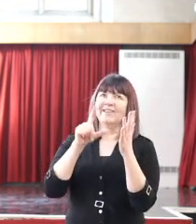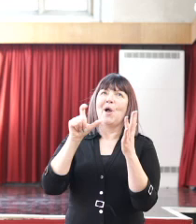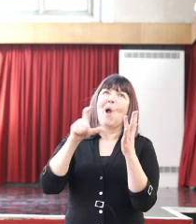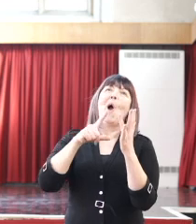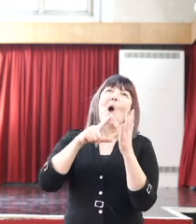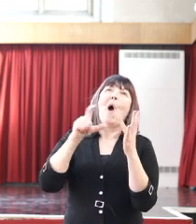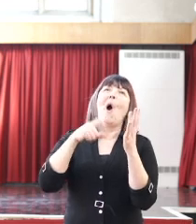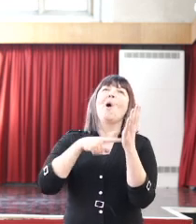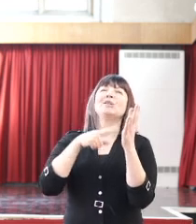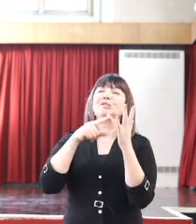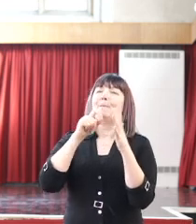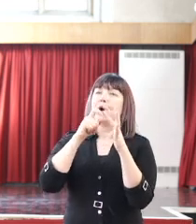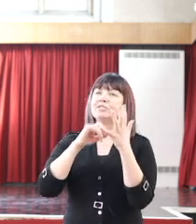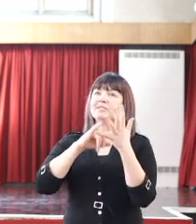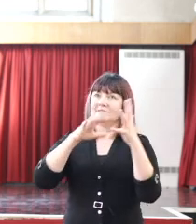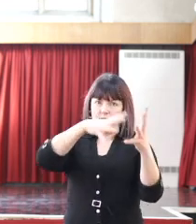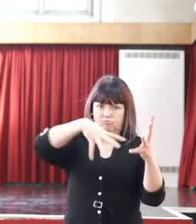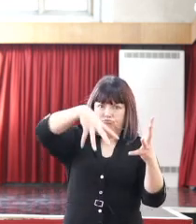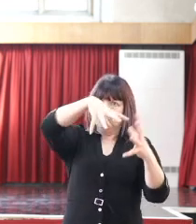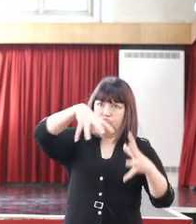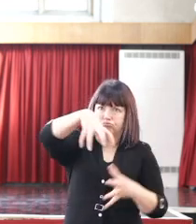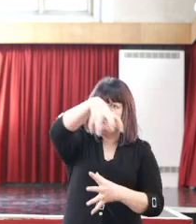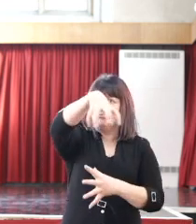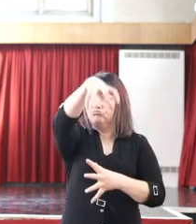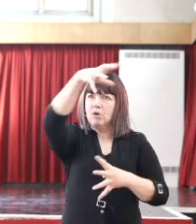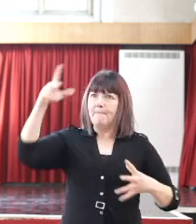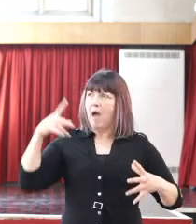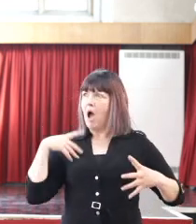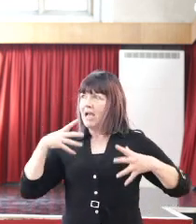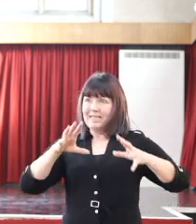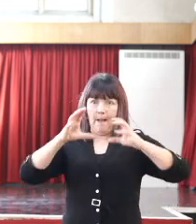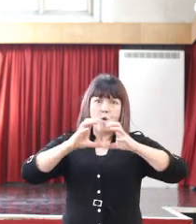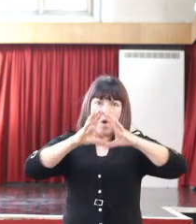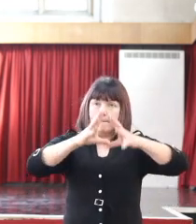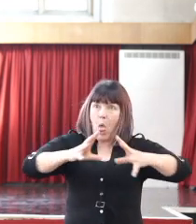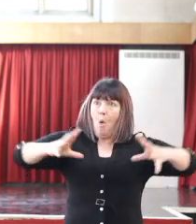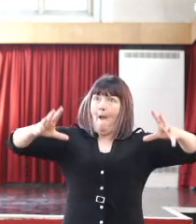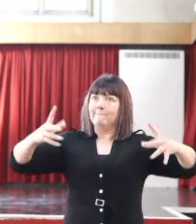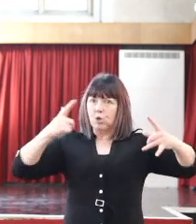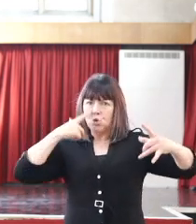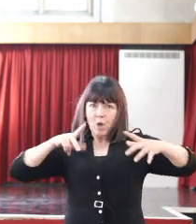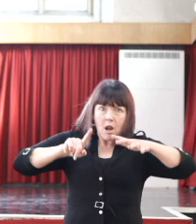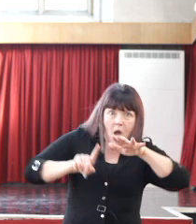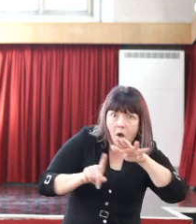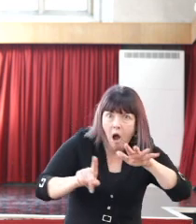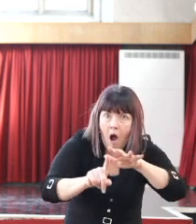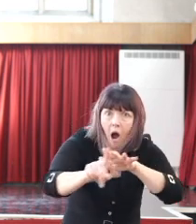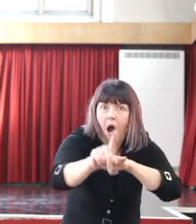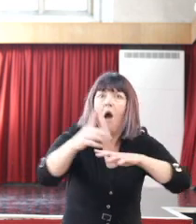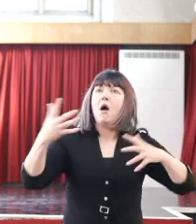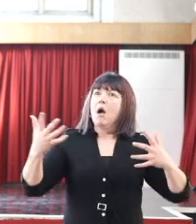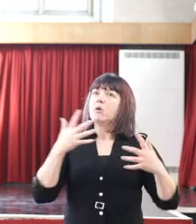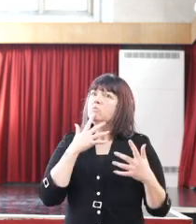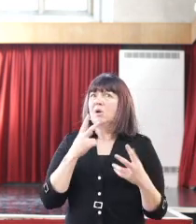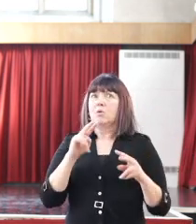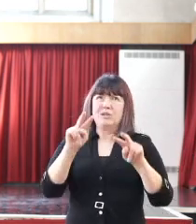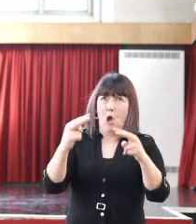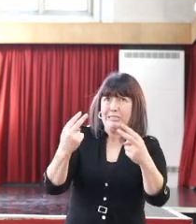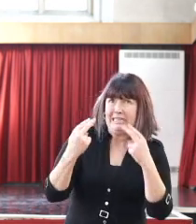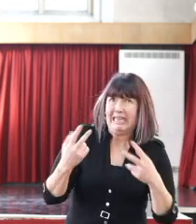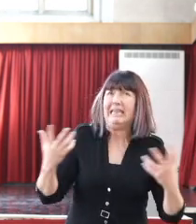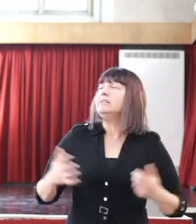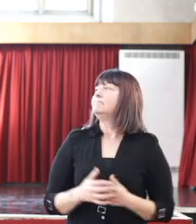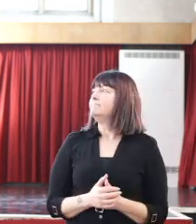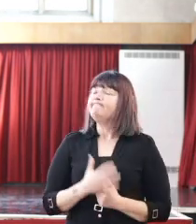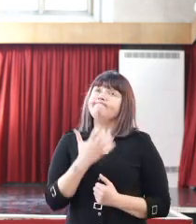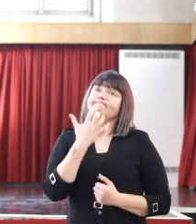the city and will be animated. Clearly you can't see that, but it's a very visually impactful slide. I'll keep going and do